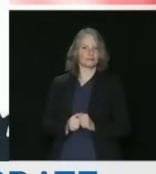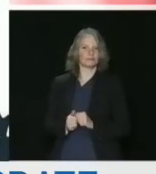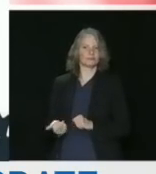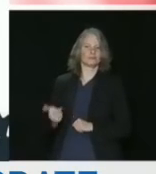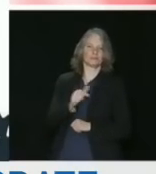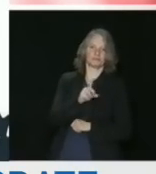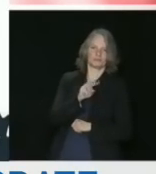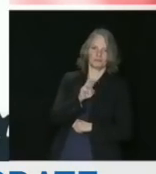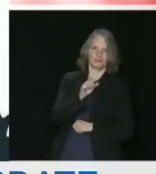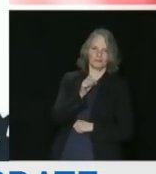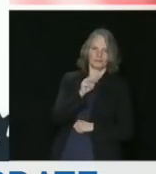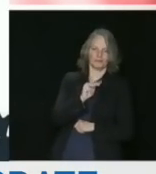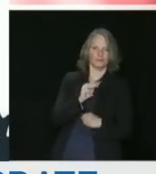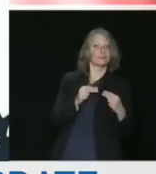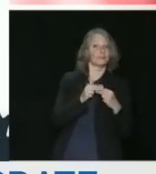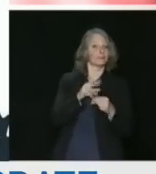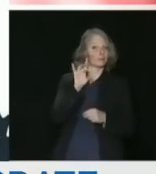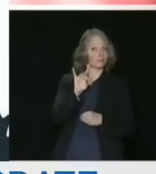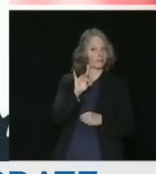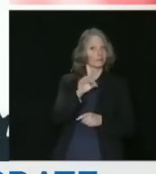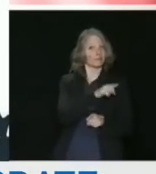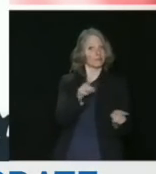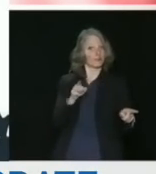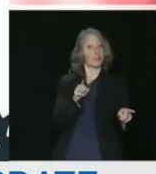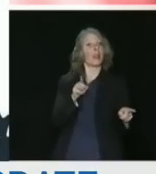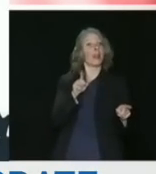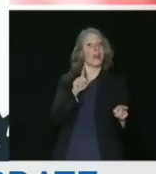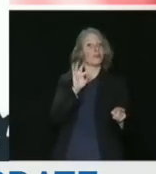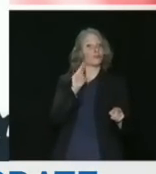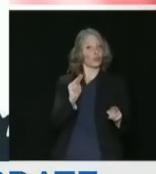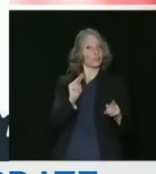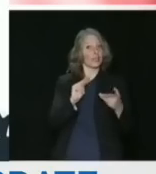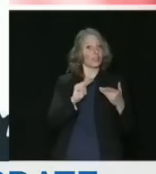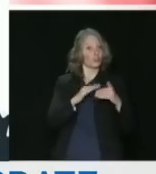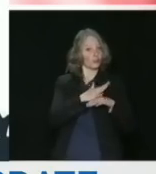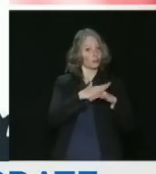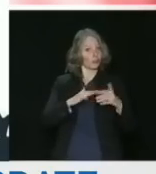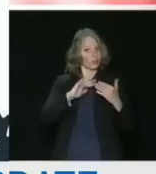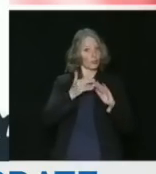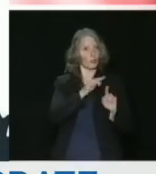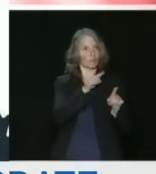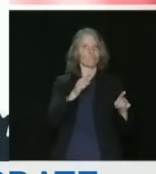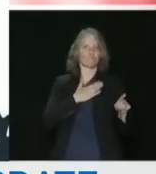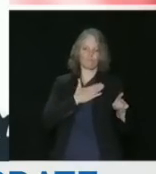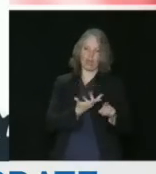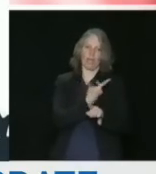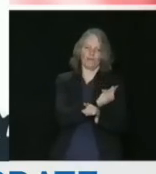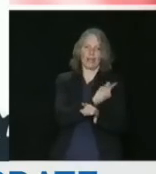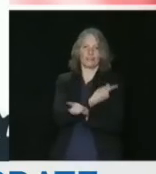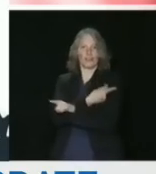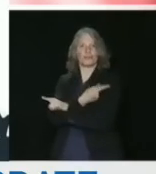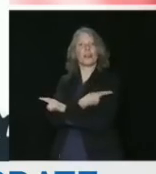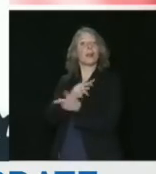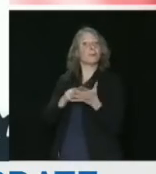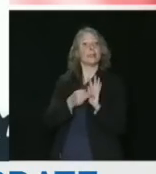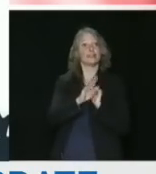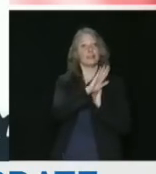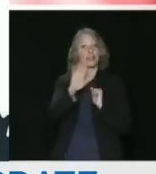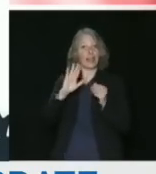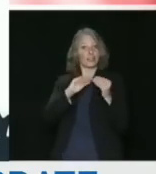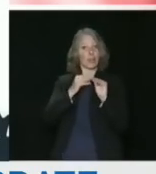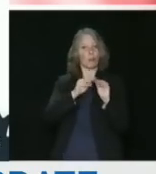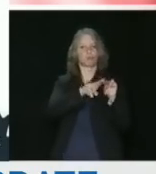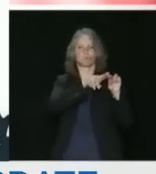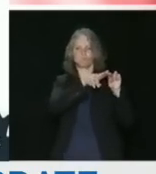Slide 8. High vaccine uptake in First Nations communities has contributed to a steady decline in